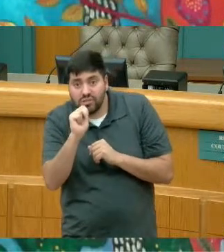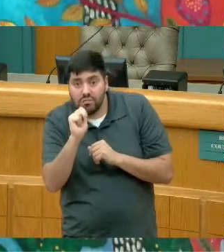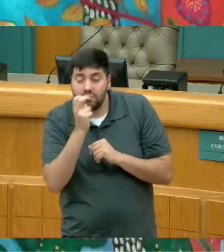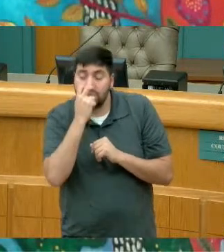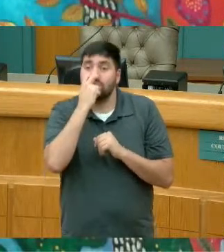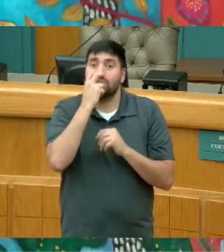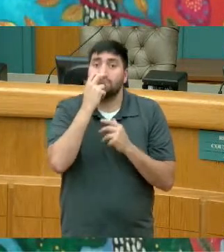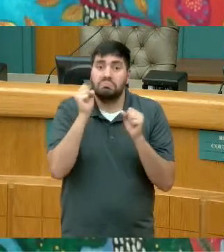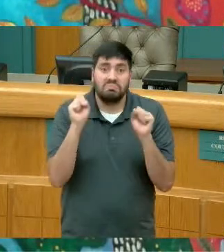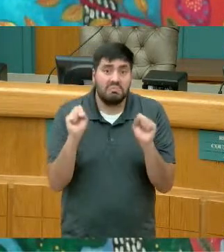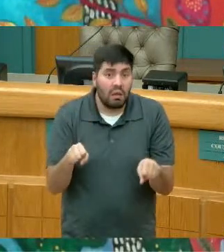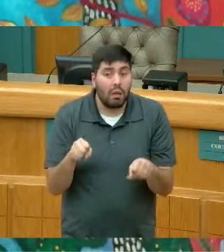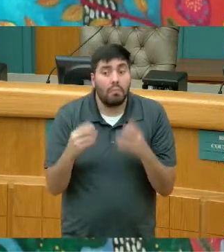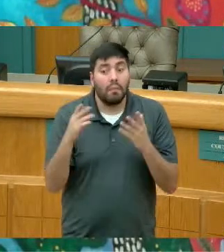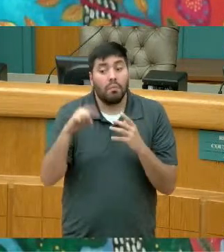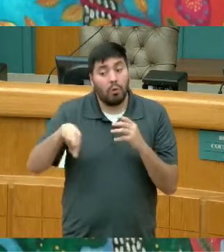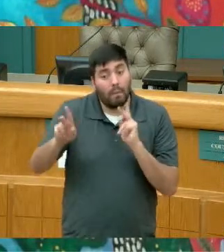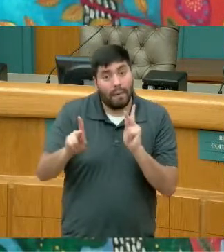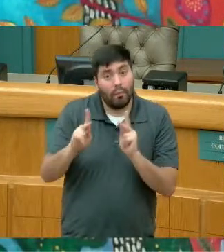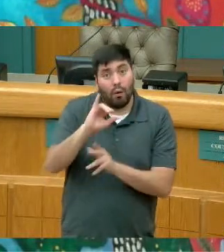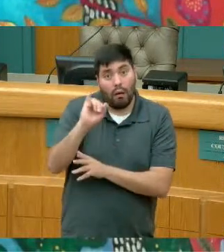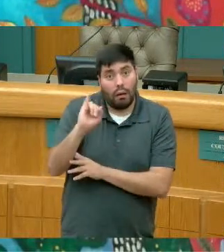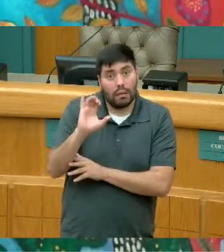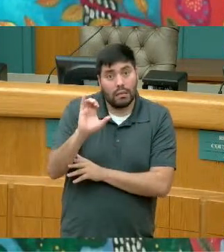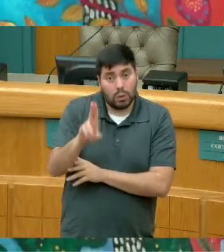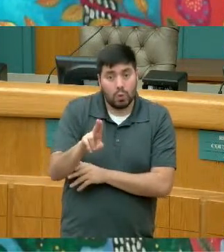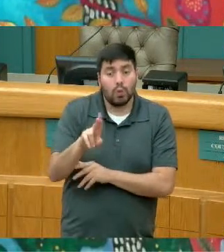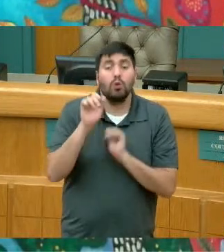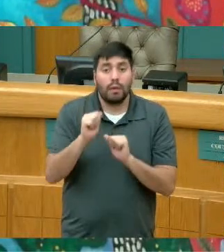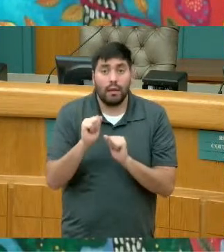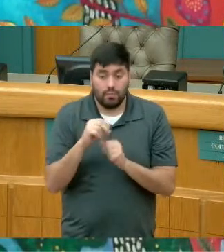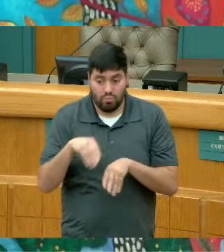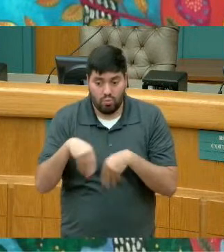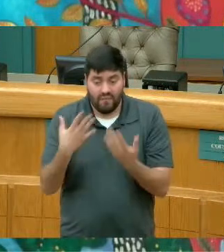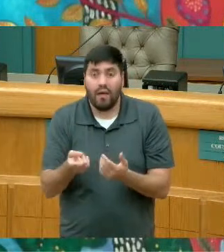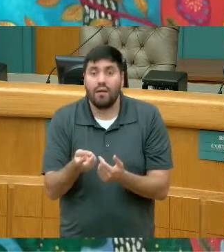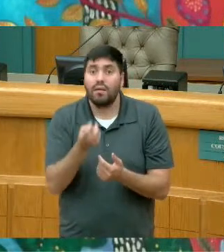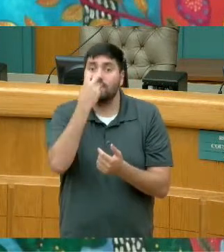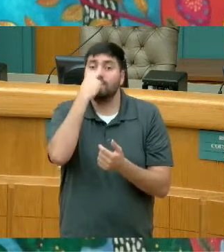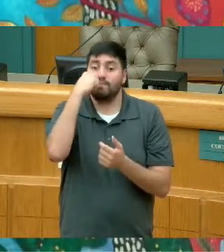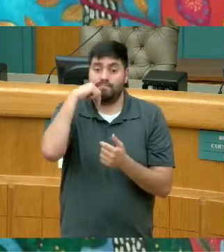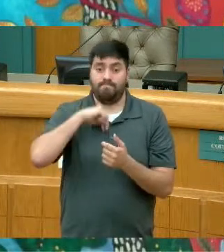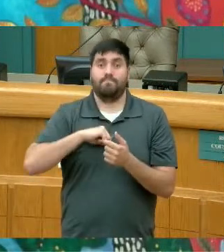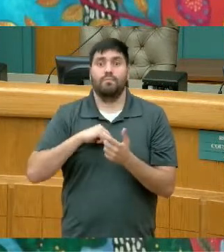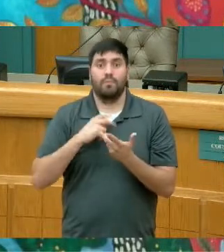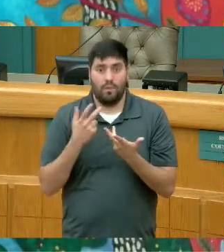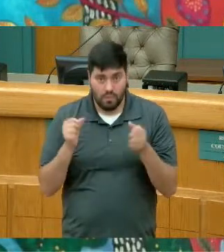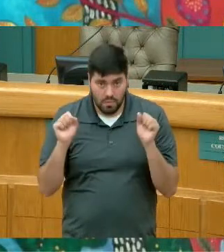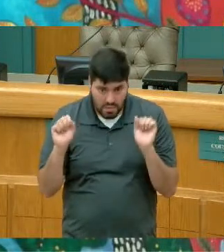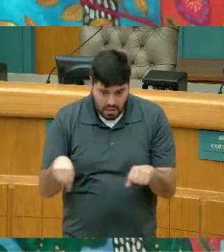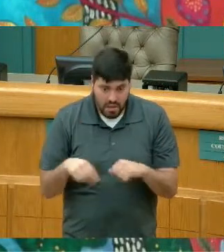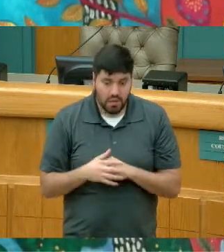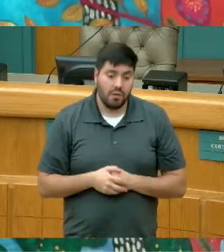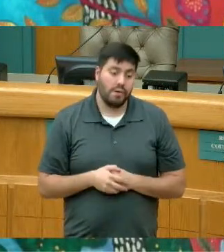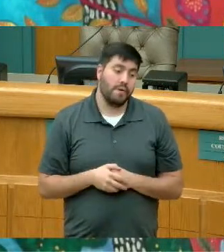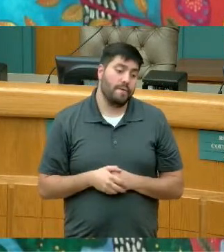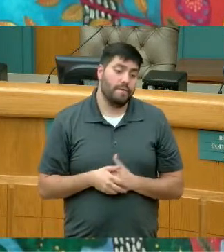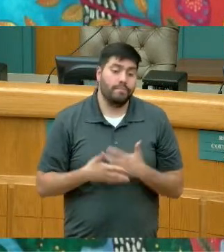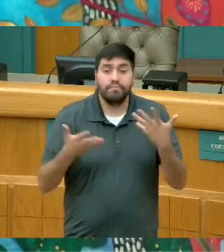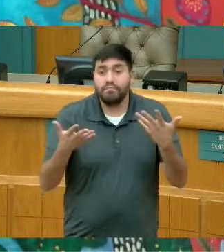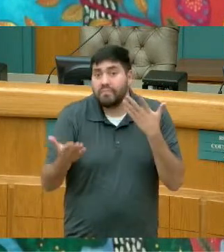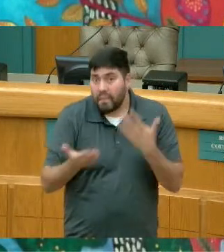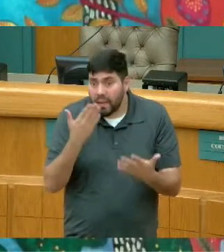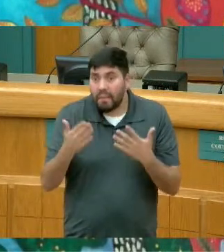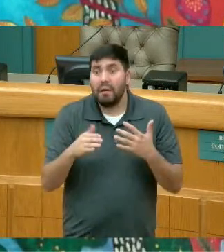of those folks that wind up in ICU, we can provide ventilators. We might be able to do a